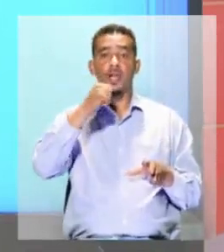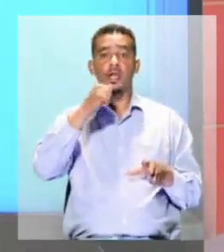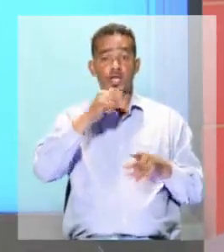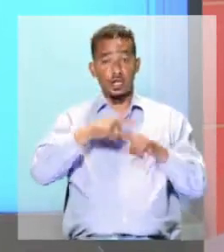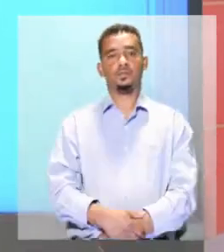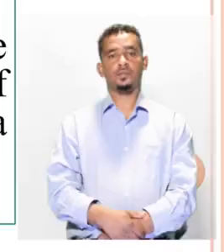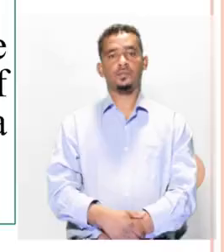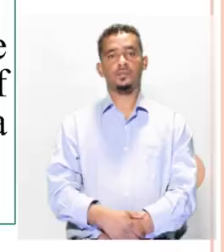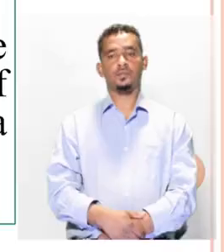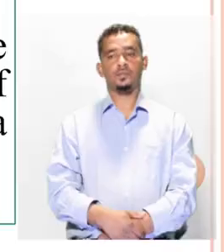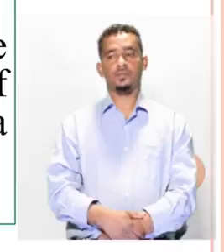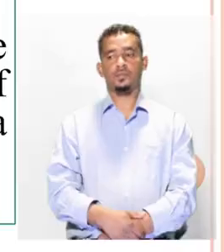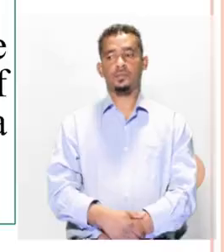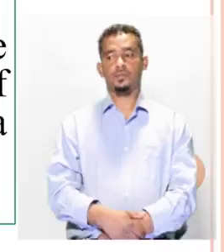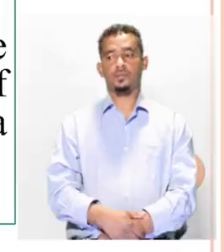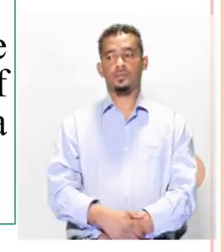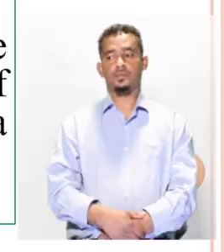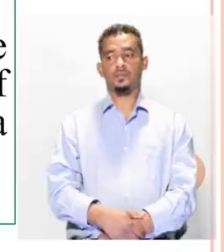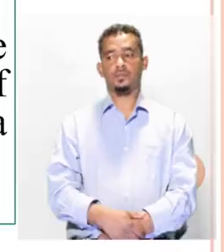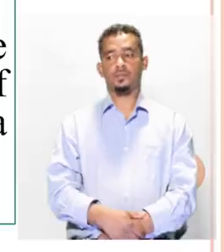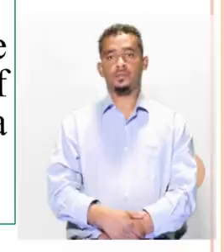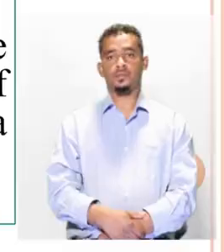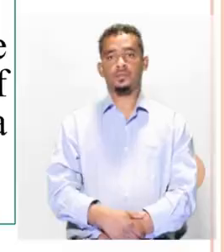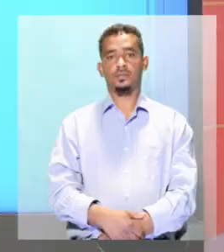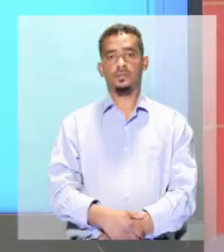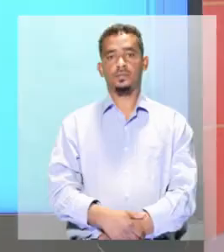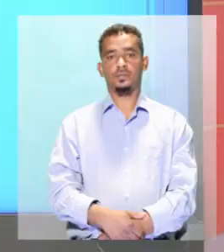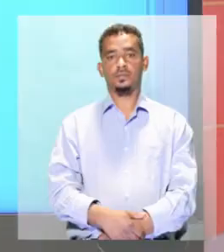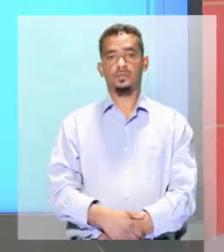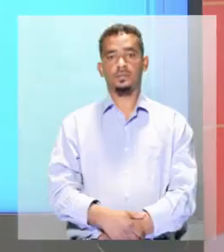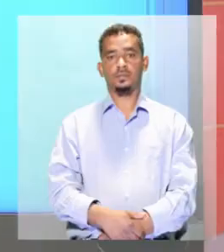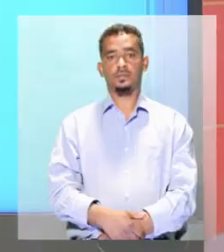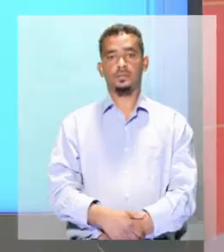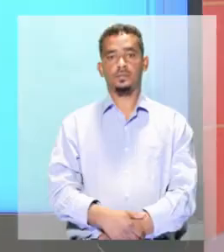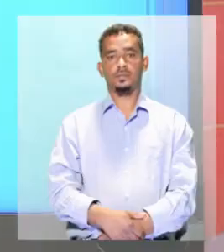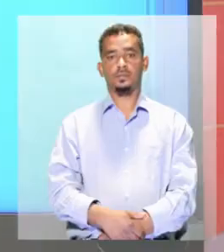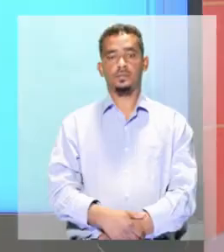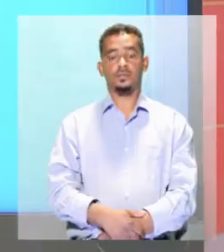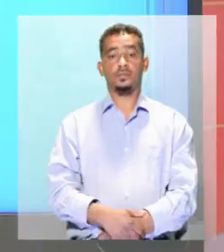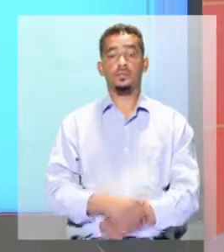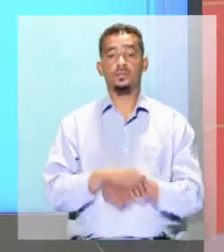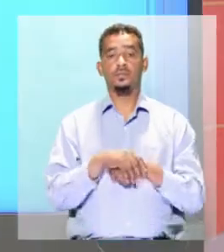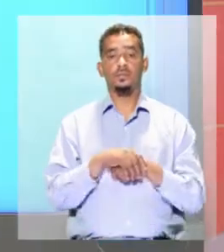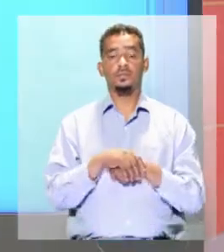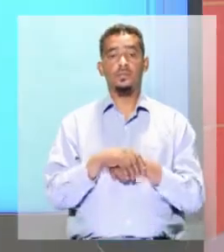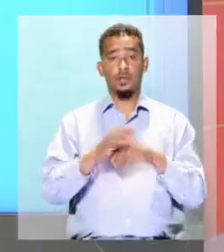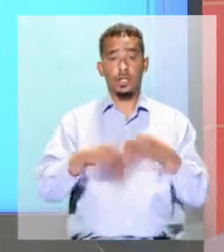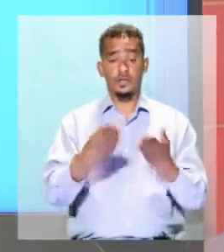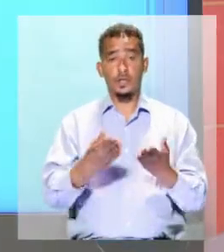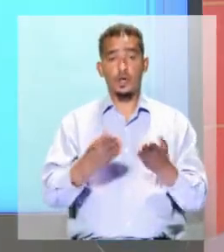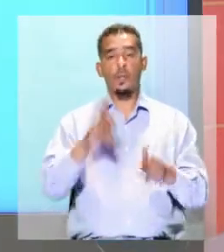groups. Sex and age structure are the basic characteristics and biological attributes of the